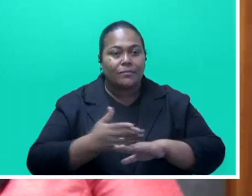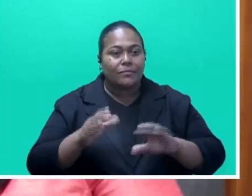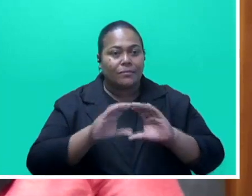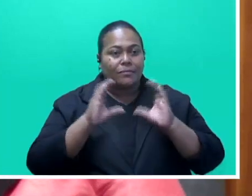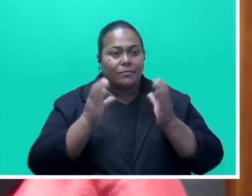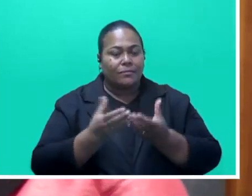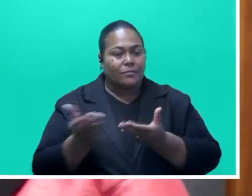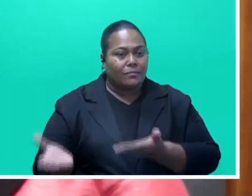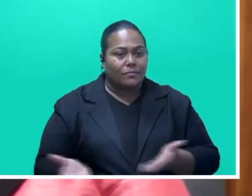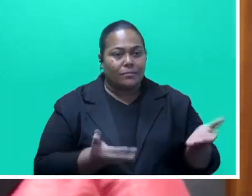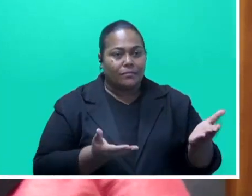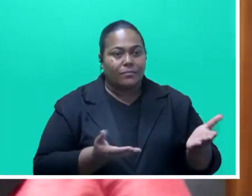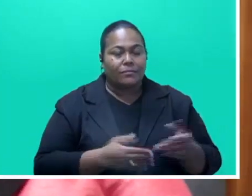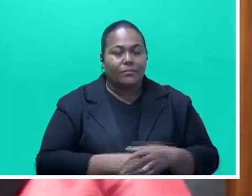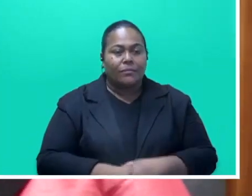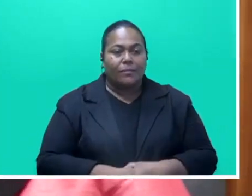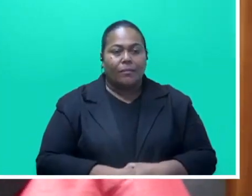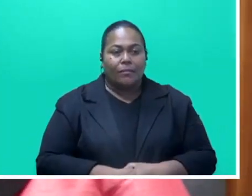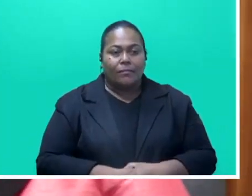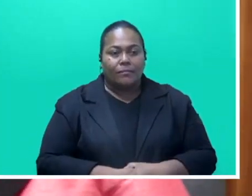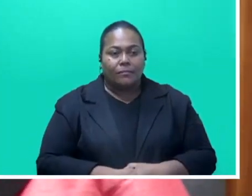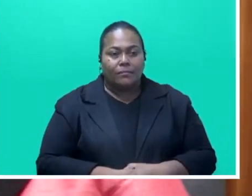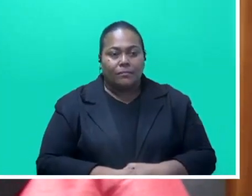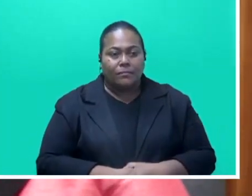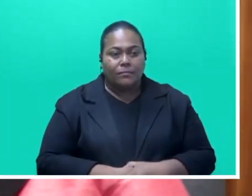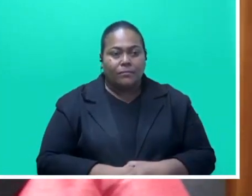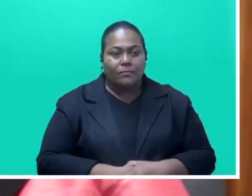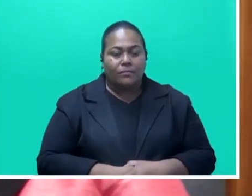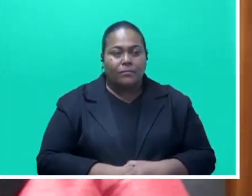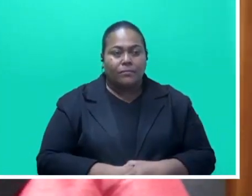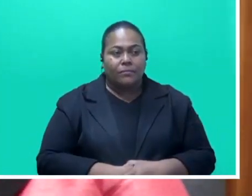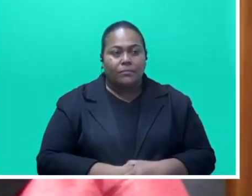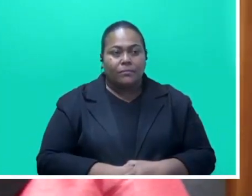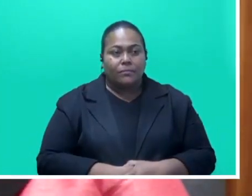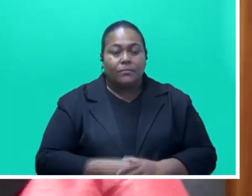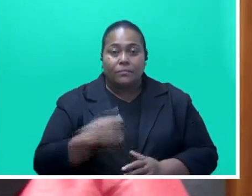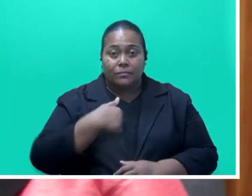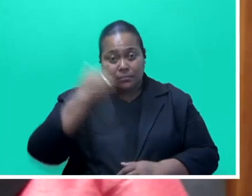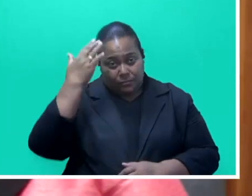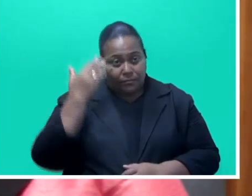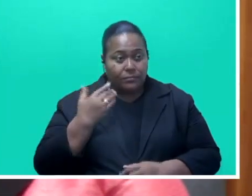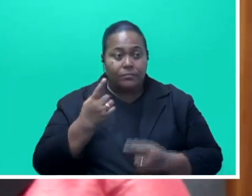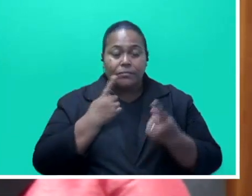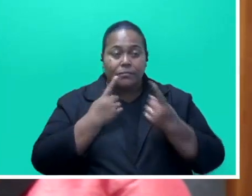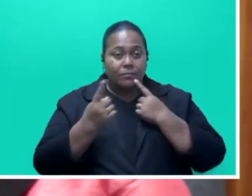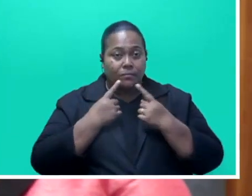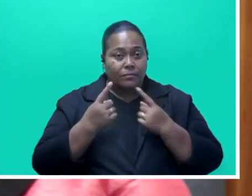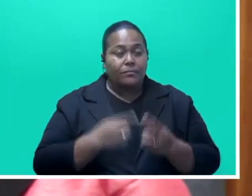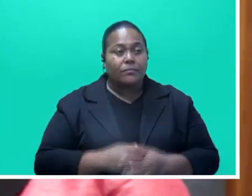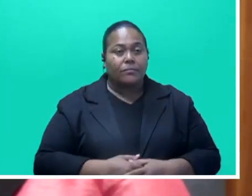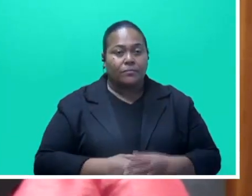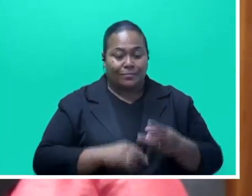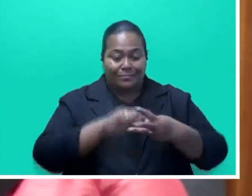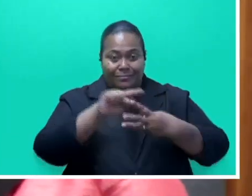tabling. Mr. Speaker, so I'd like to be brief and keep my comments on the